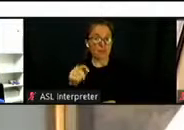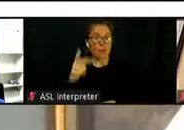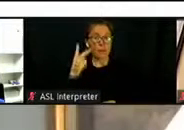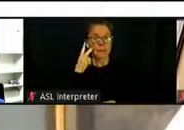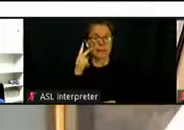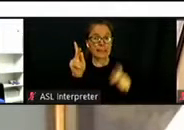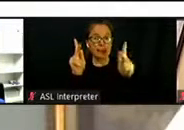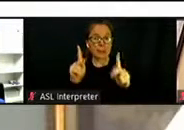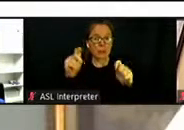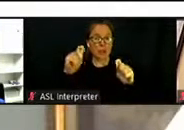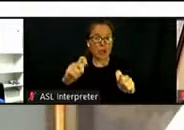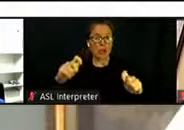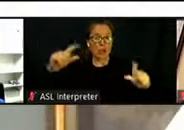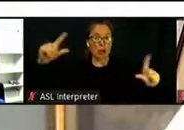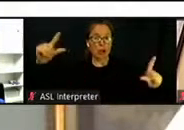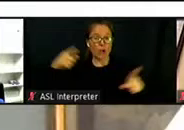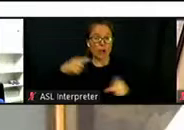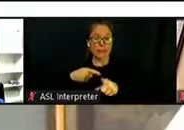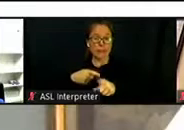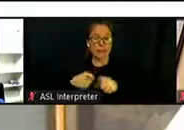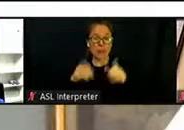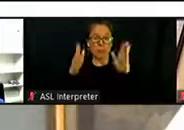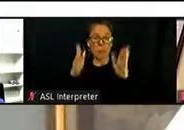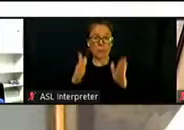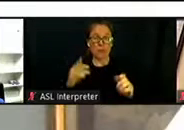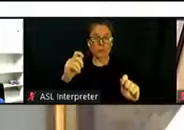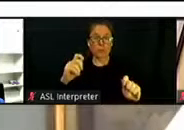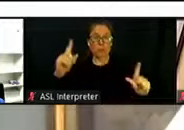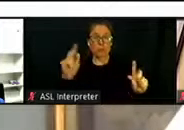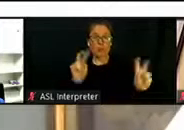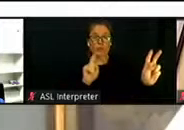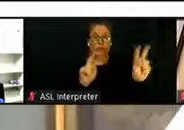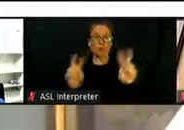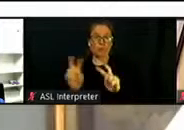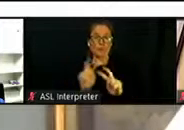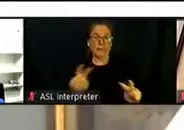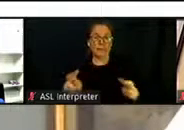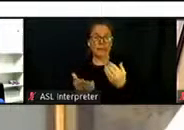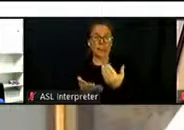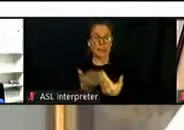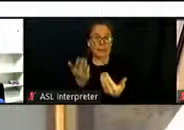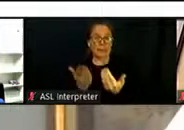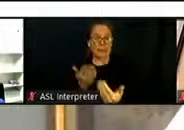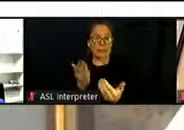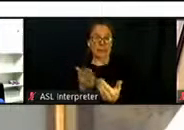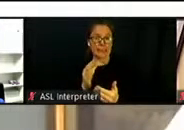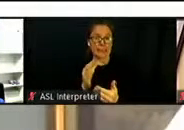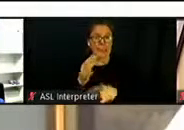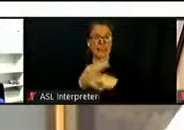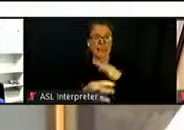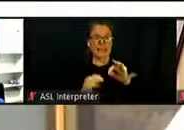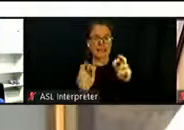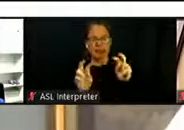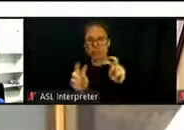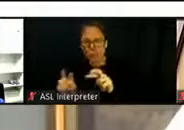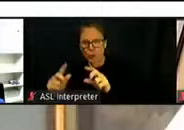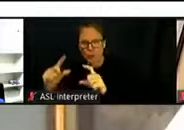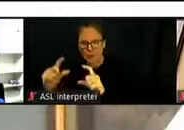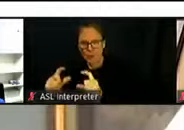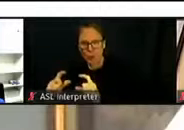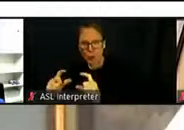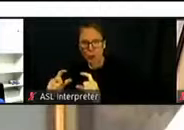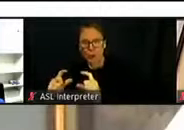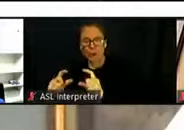enlarged and be the main person on your screen, so you can have easier interpretation instead of looking at one of the smaller squares